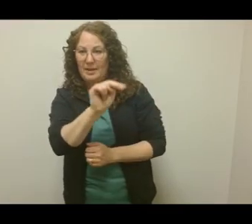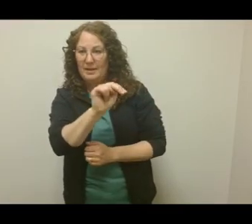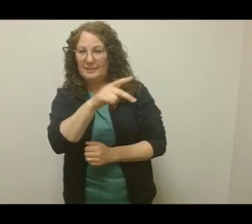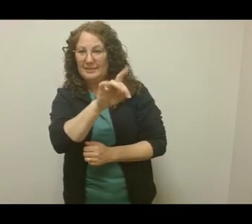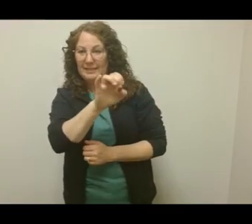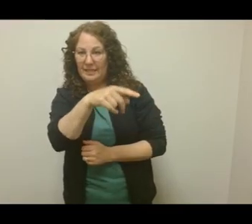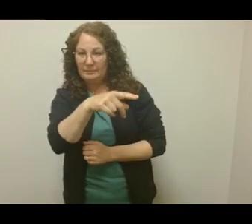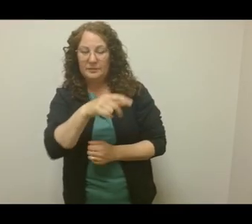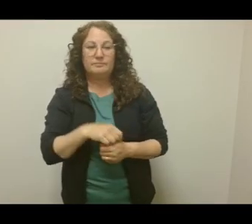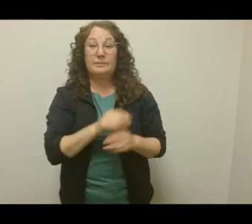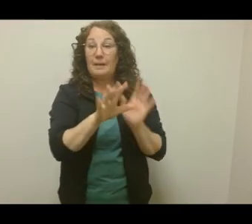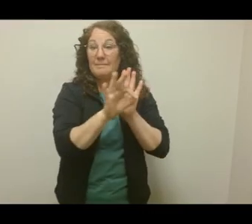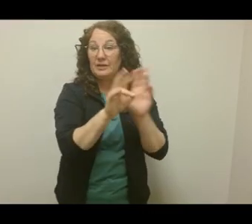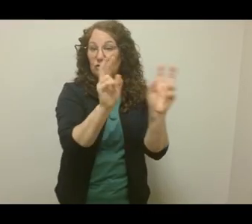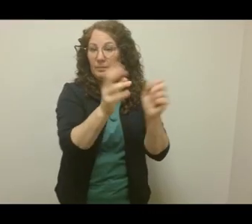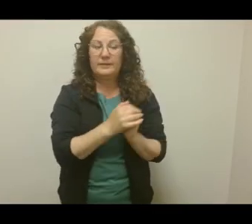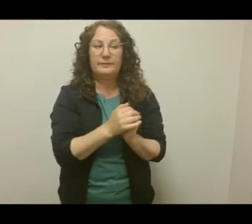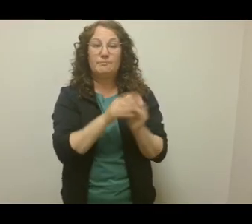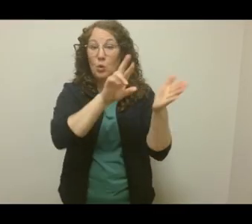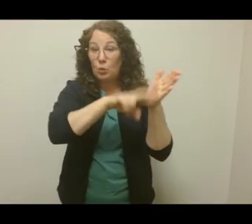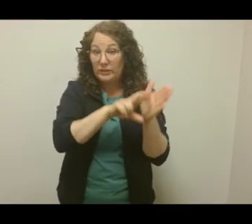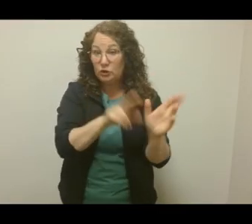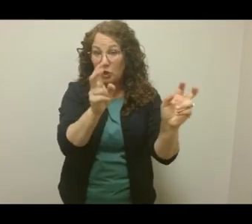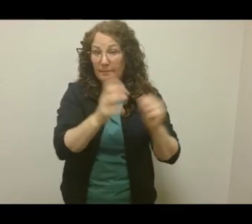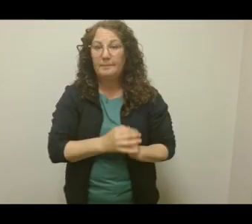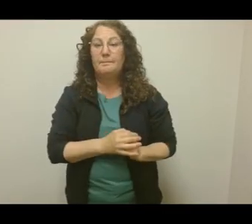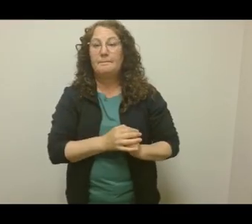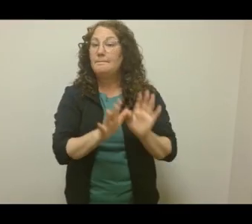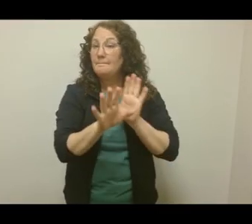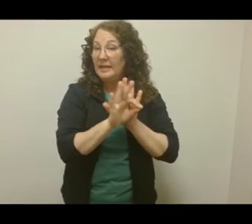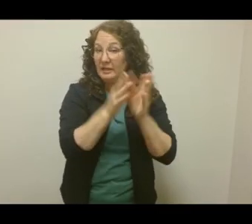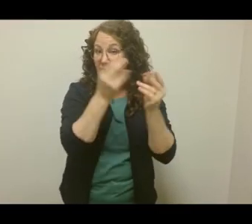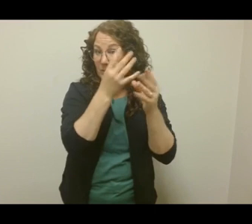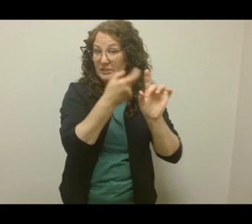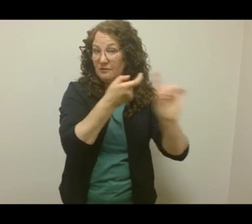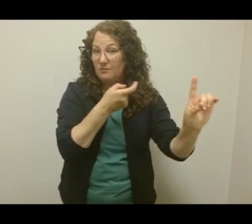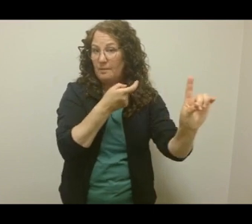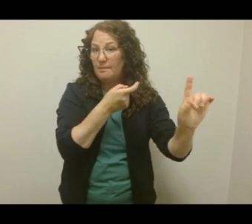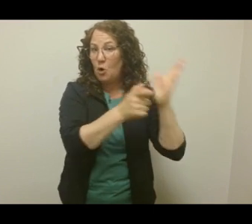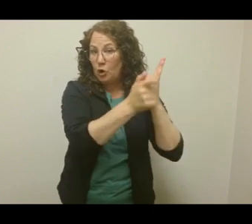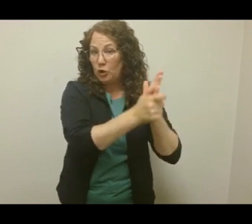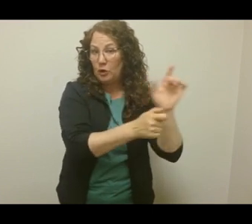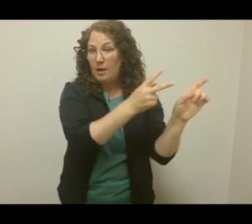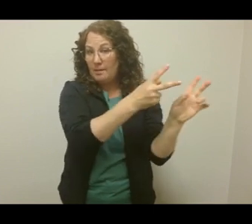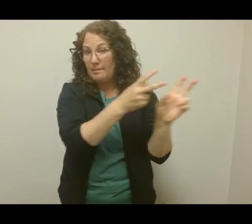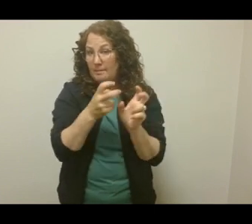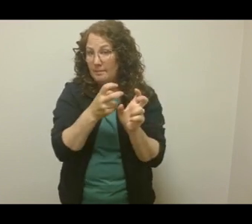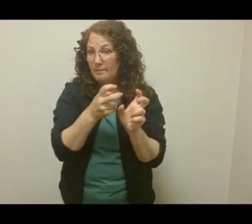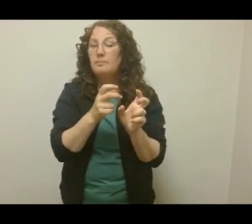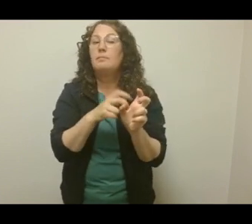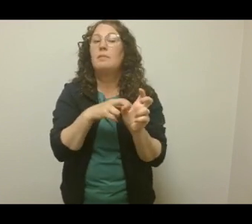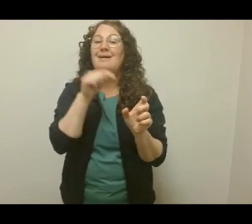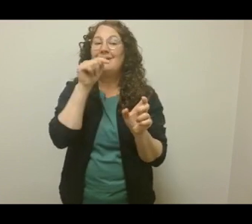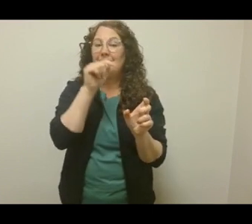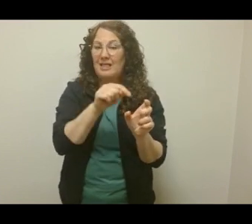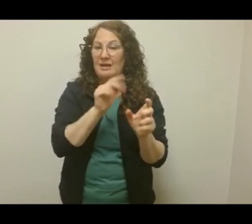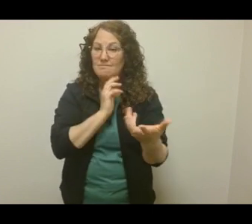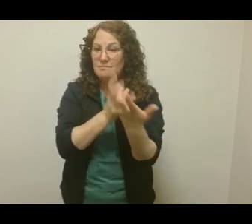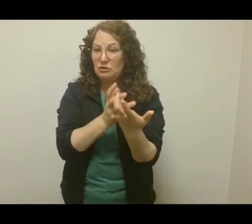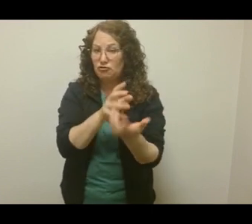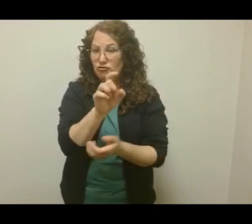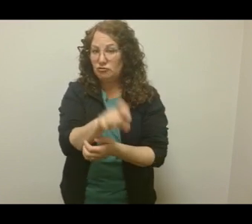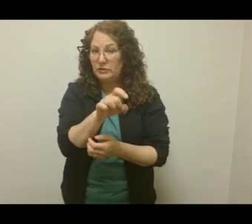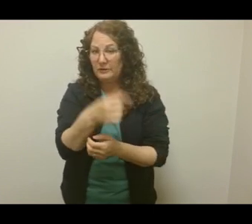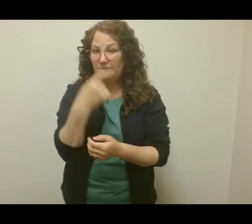picked a topic, they researched the topic, and they chose information from that CBC article that fit the needs of